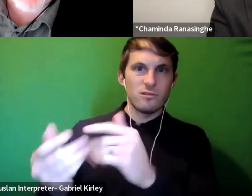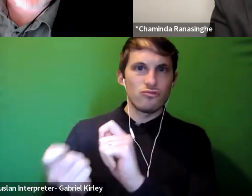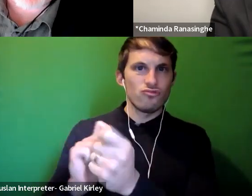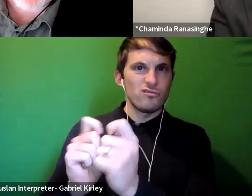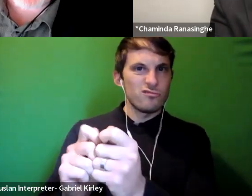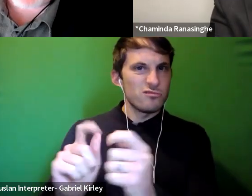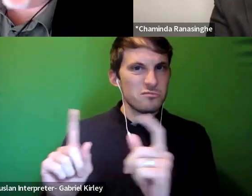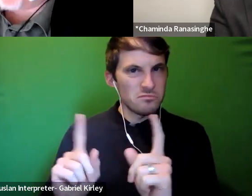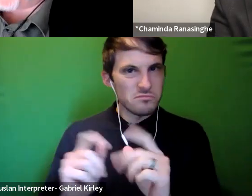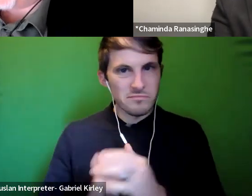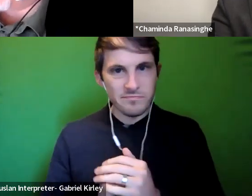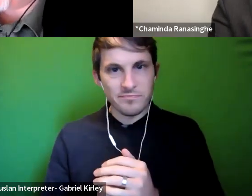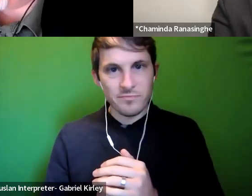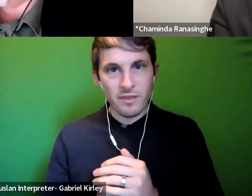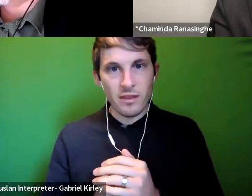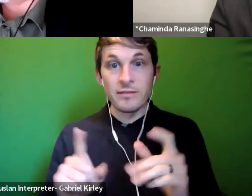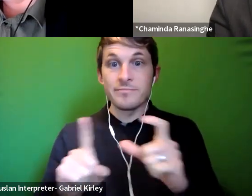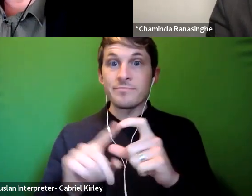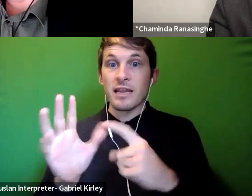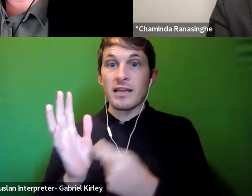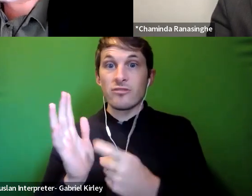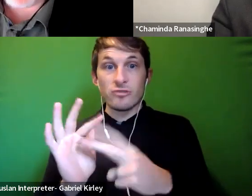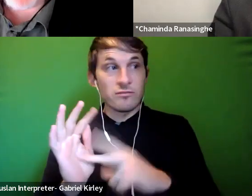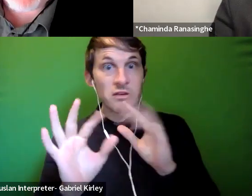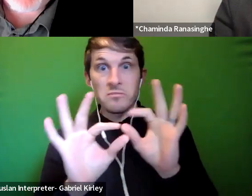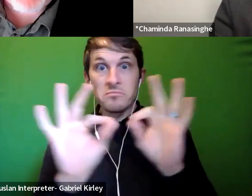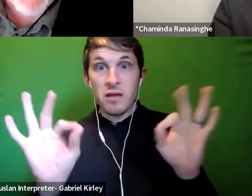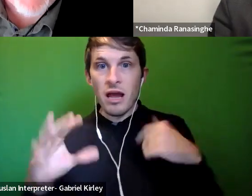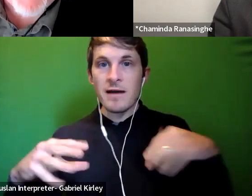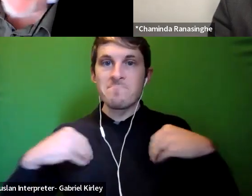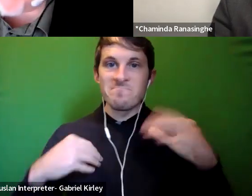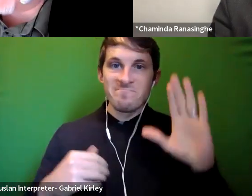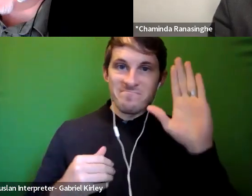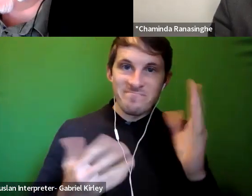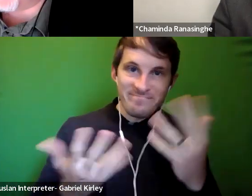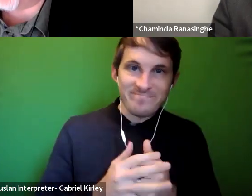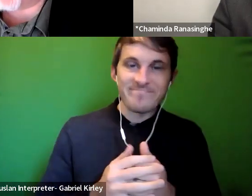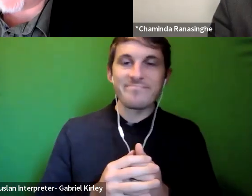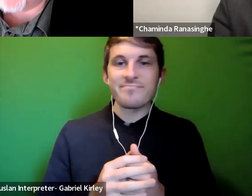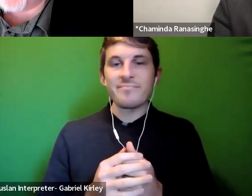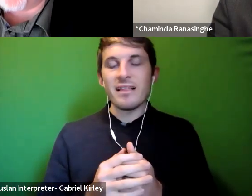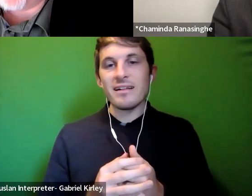I'm happy to jump in and take one for the team here with that. Thanks, Shaminda.